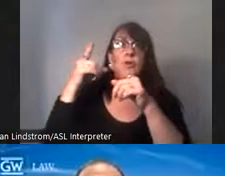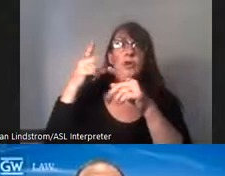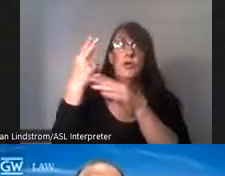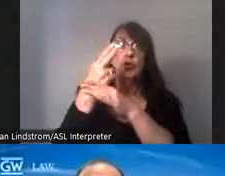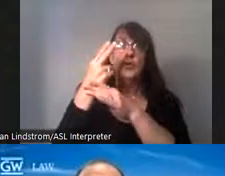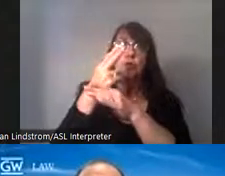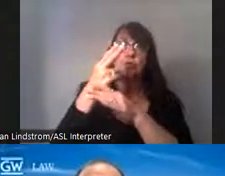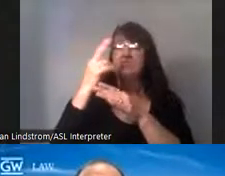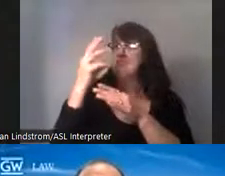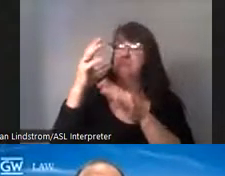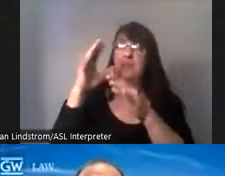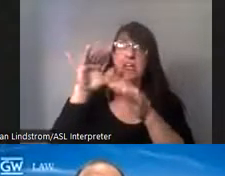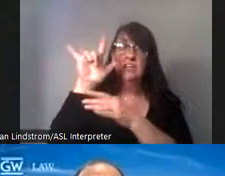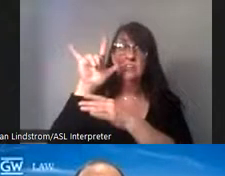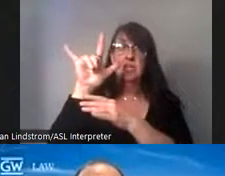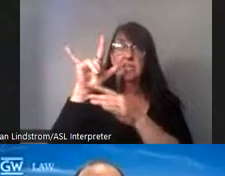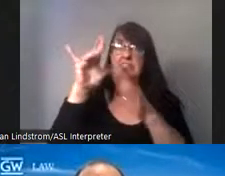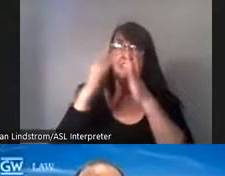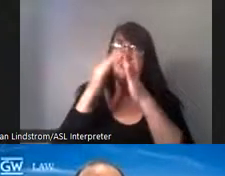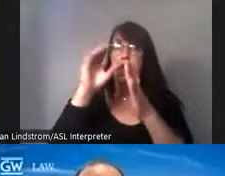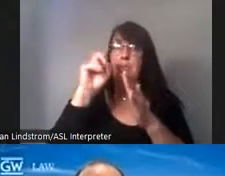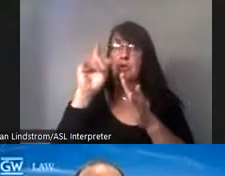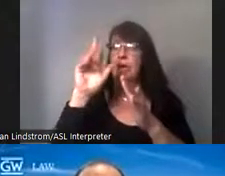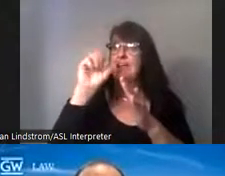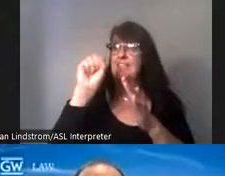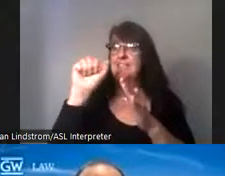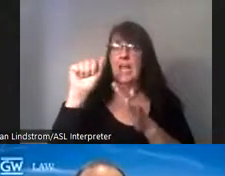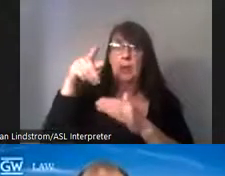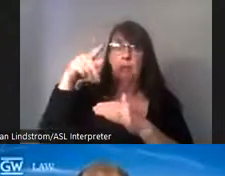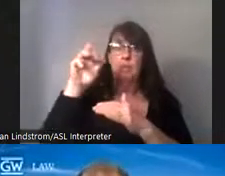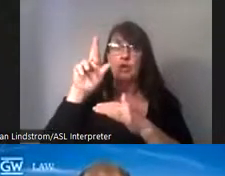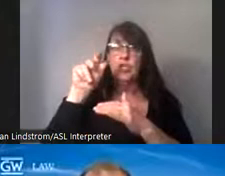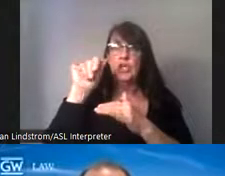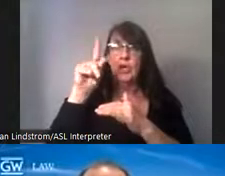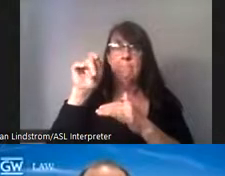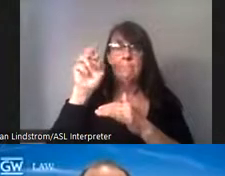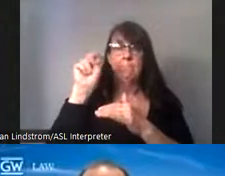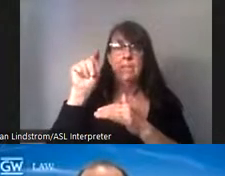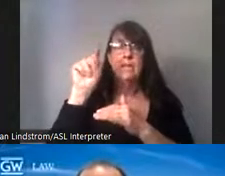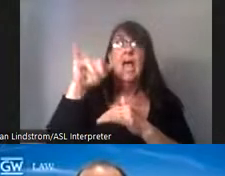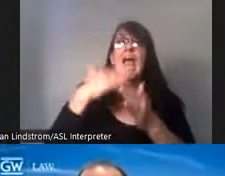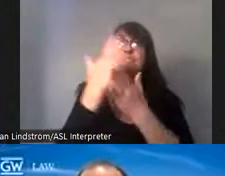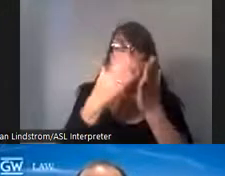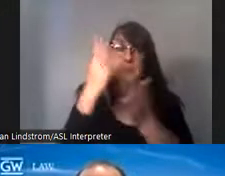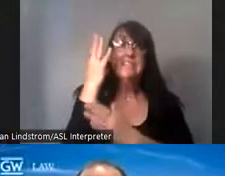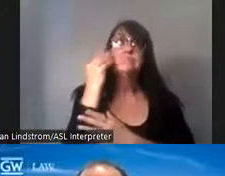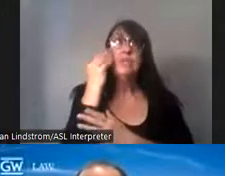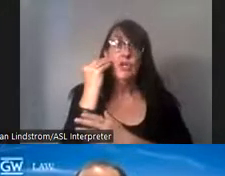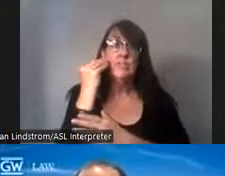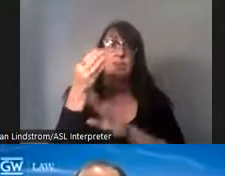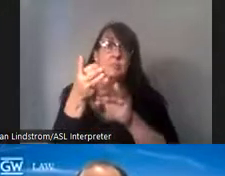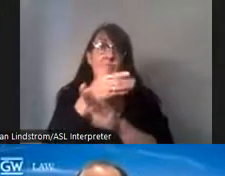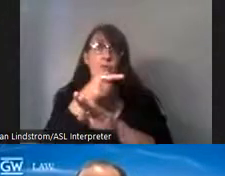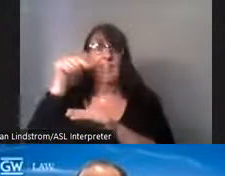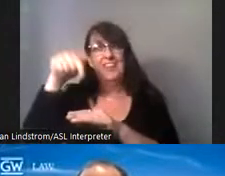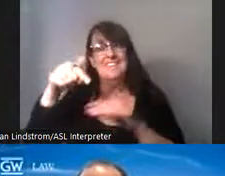procurement, city procurement, FAA procurement. So I've had some experience, you know, on this side of the